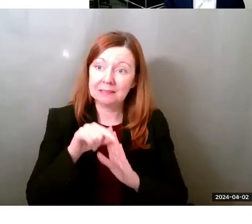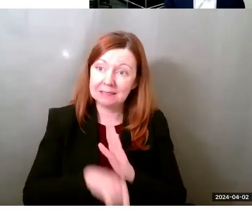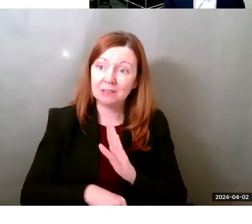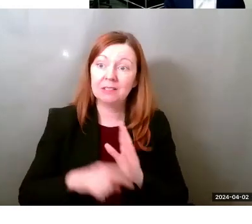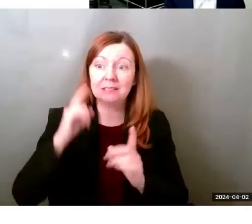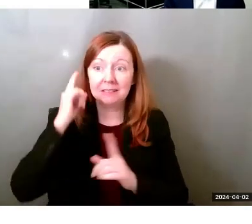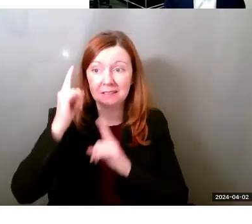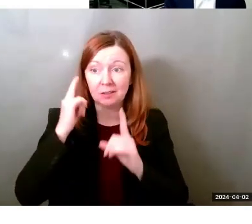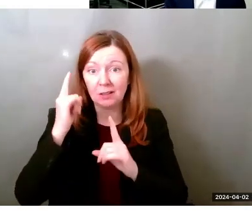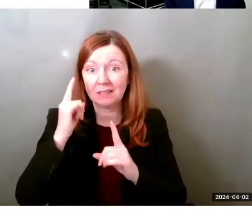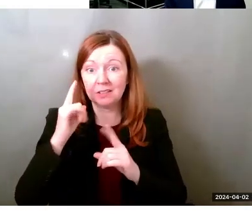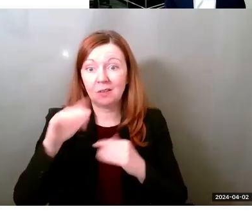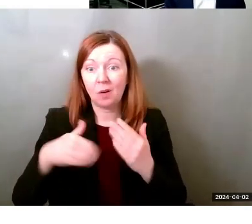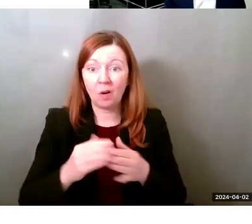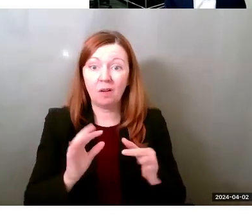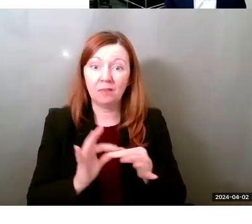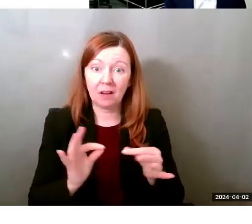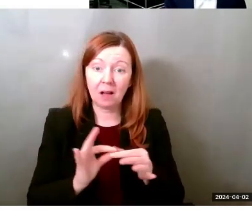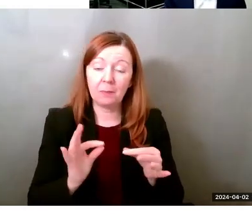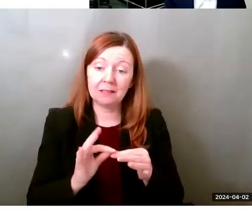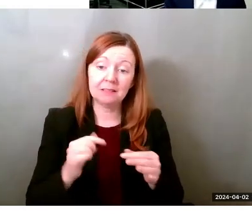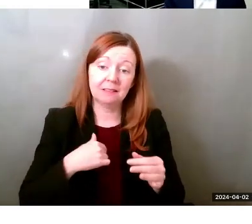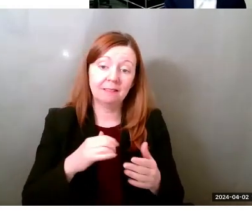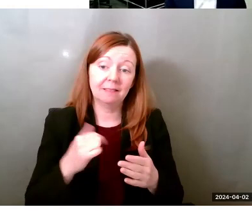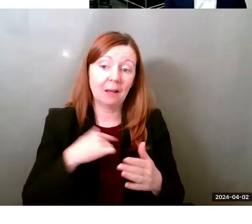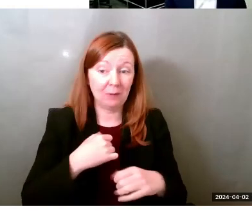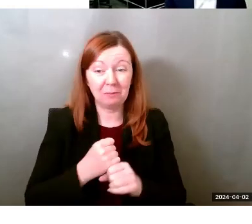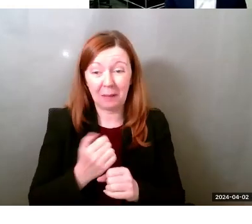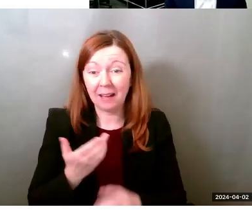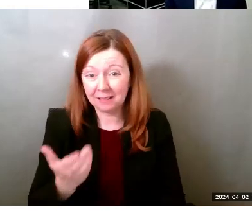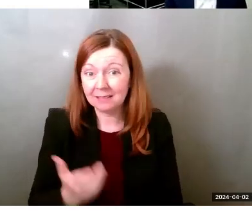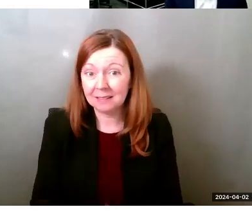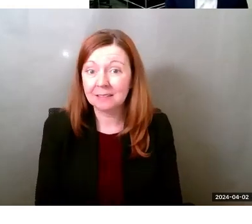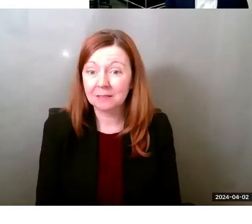consideration, you know, all the comments that the committee has made,